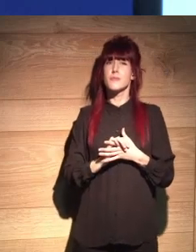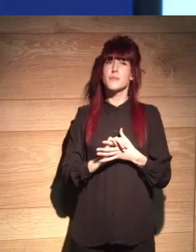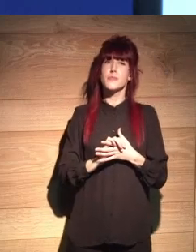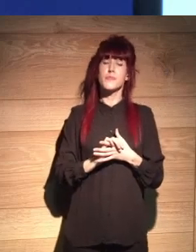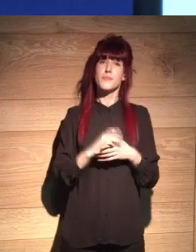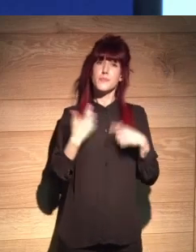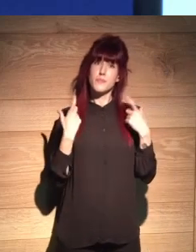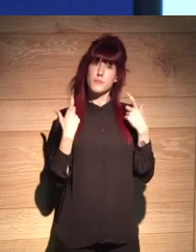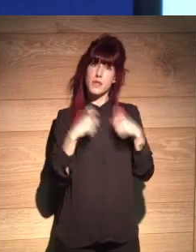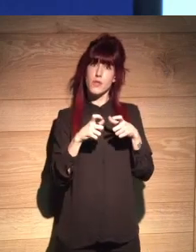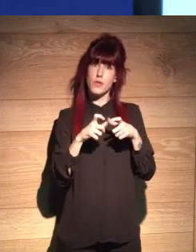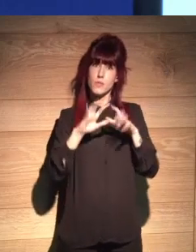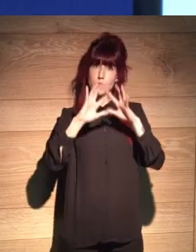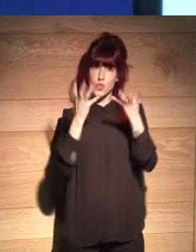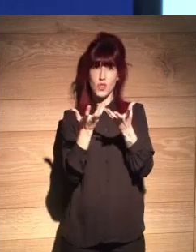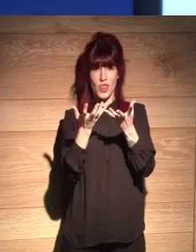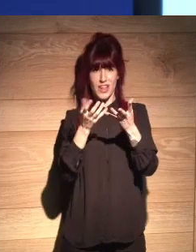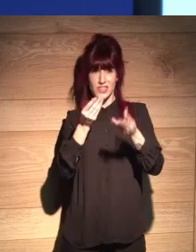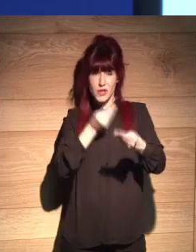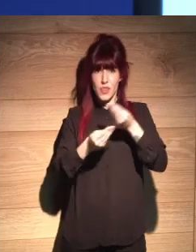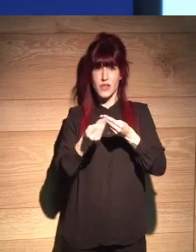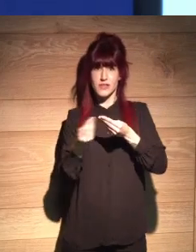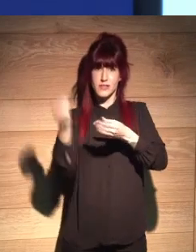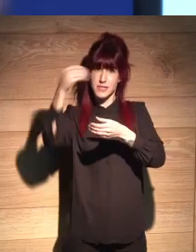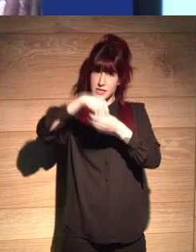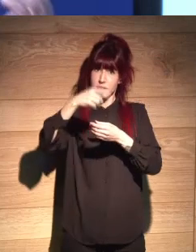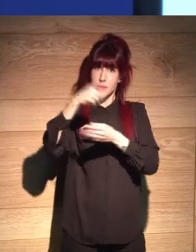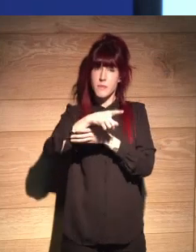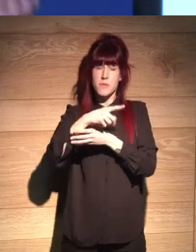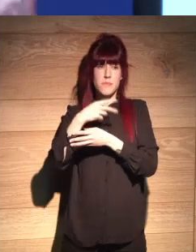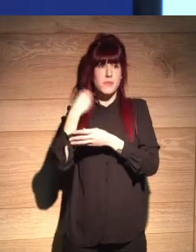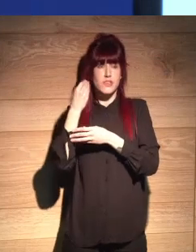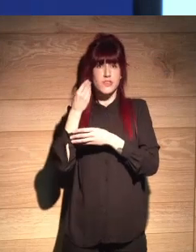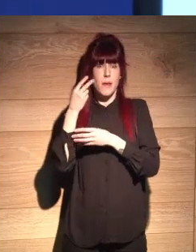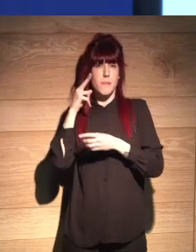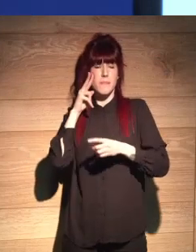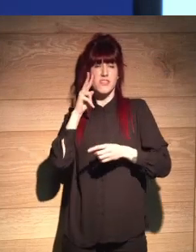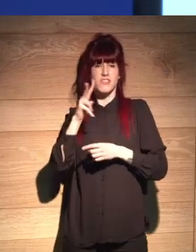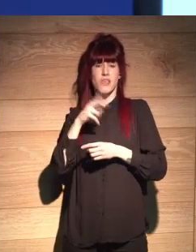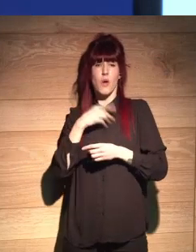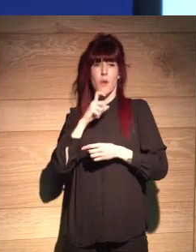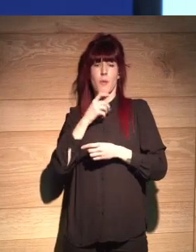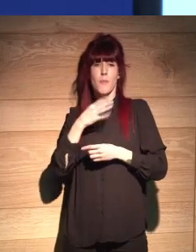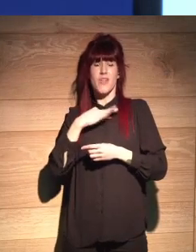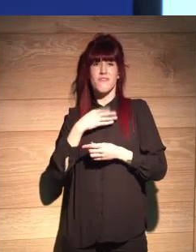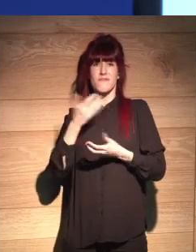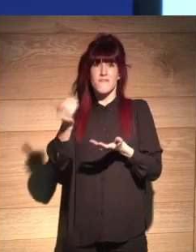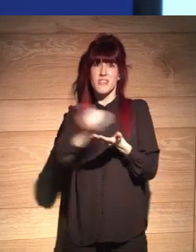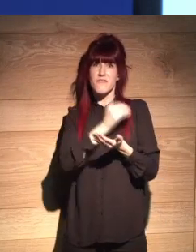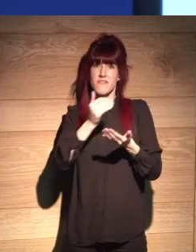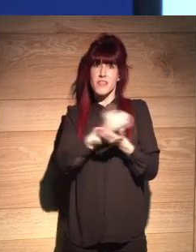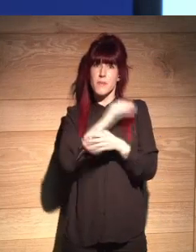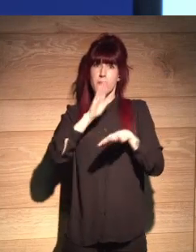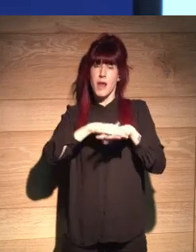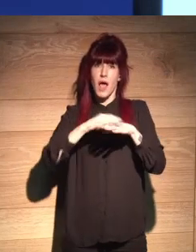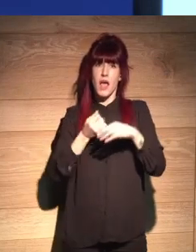sector. So I think it's the perspective also how this can be beneficial to economic growth is